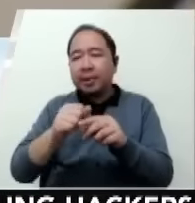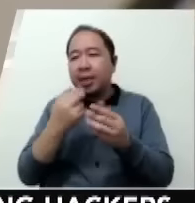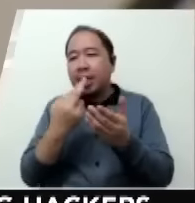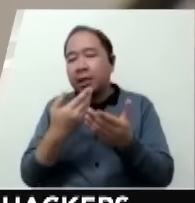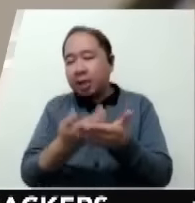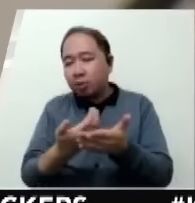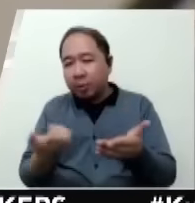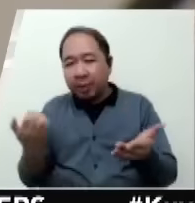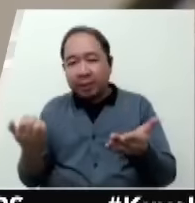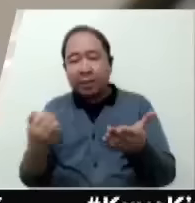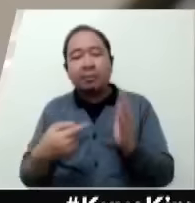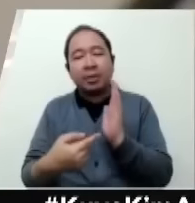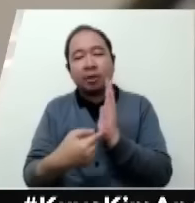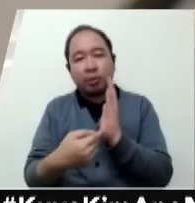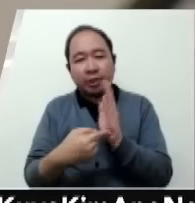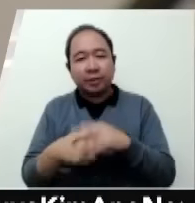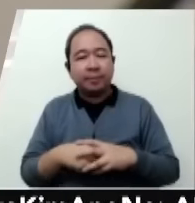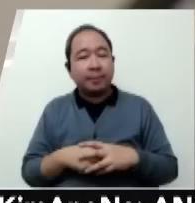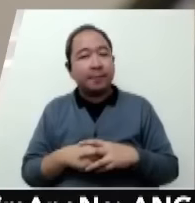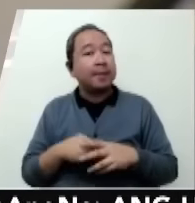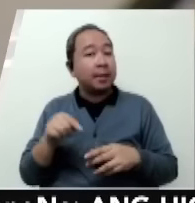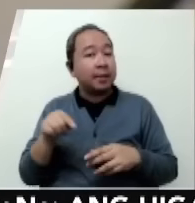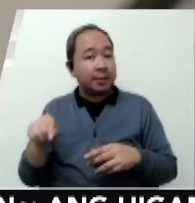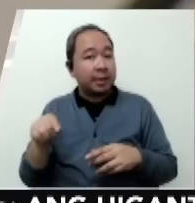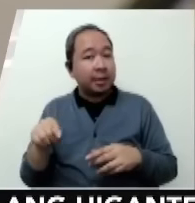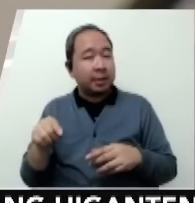designed to bring the